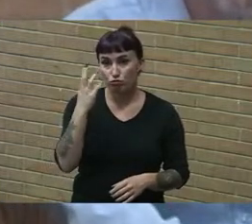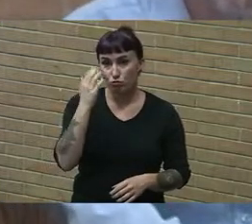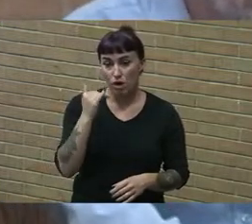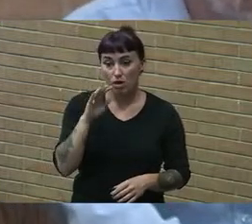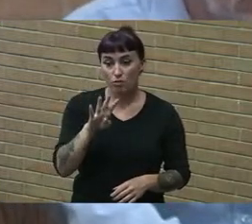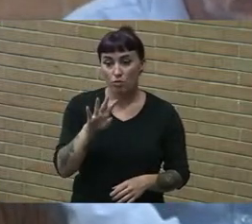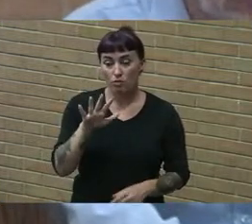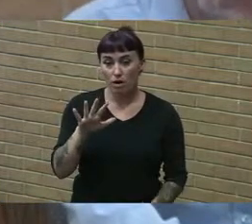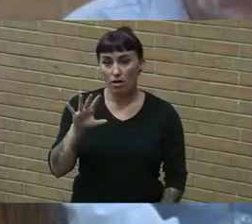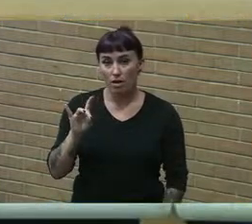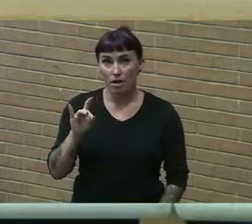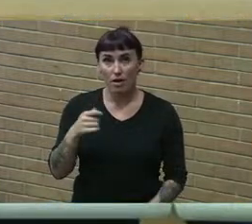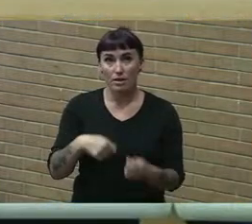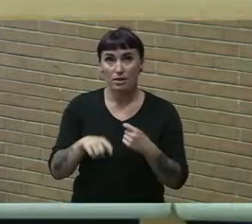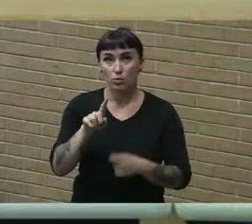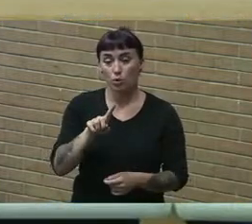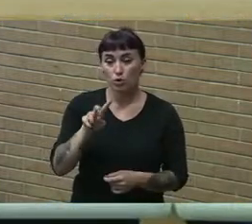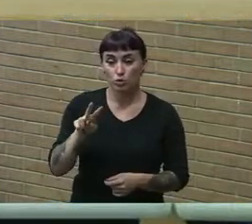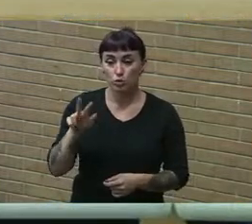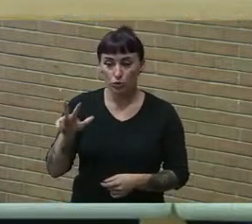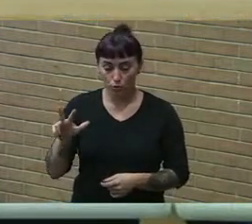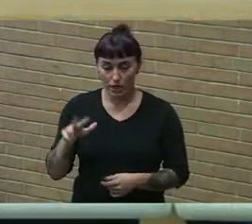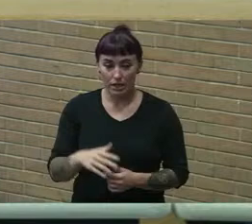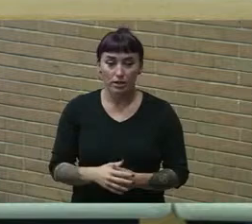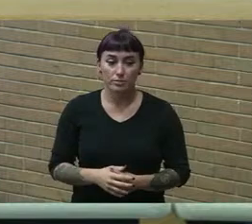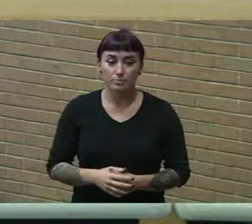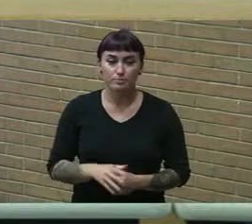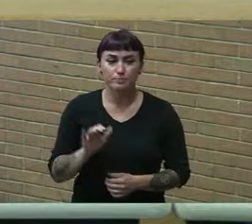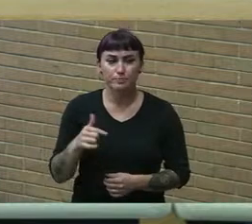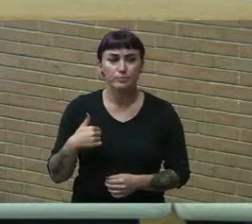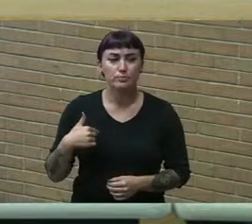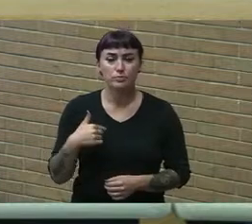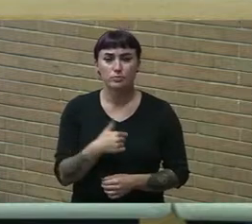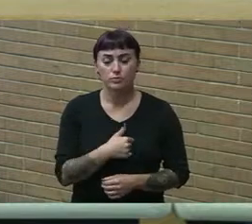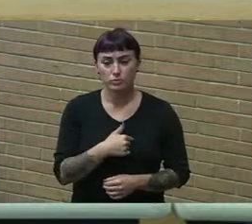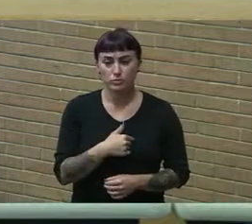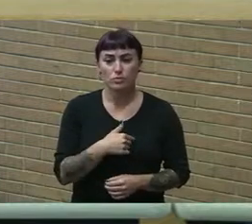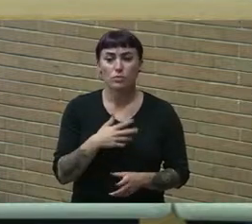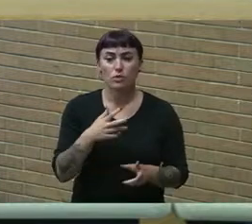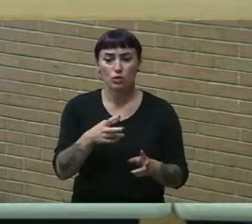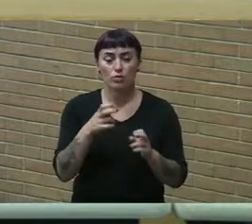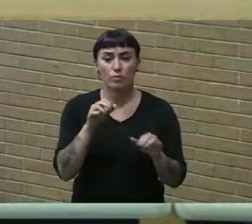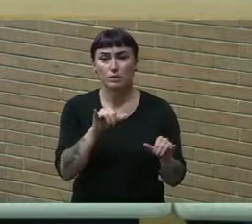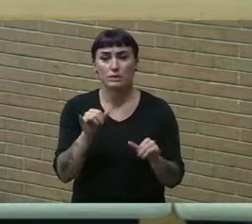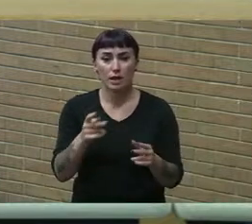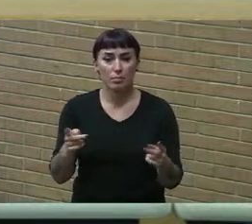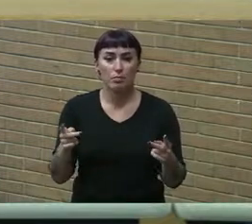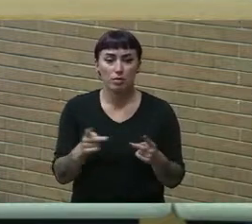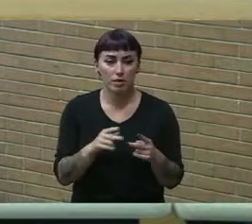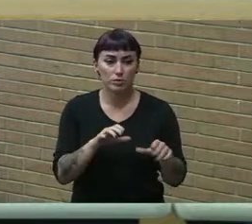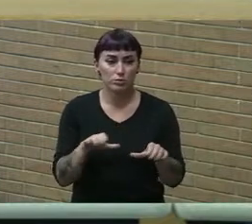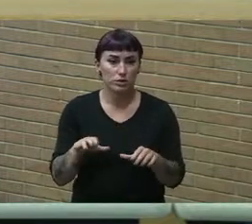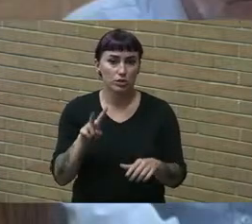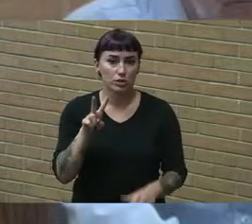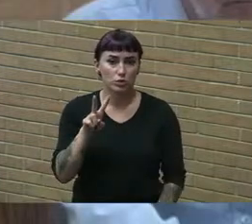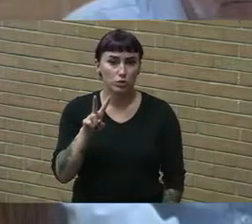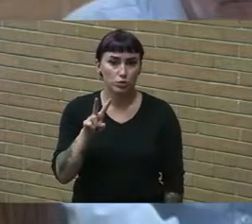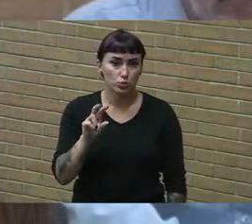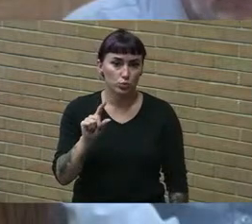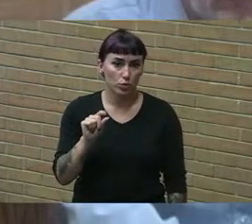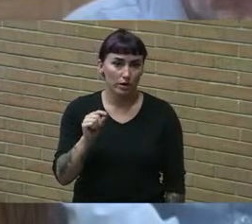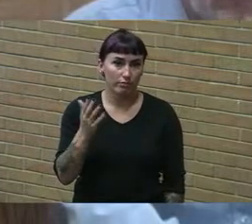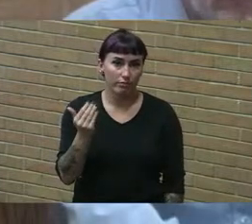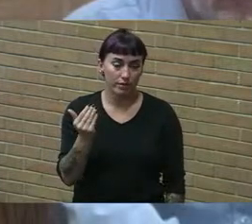4, 5, and 8 instead of 1, 2, and 3 is that we took them from the same place that we did in